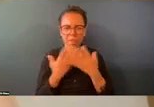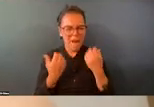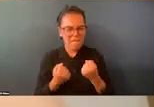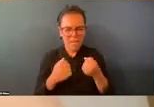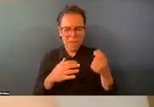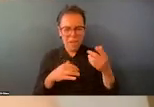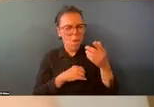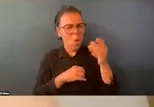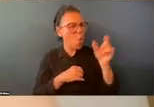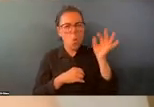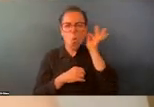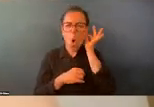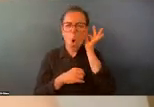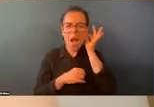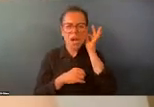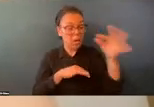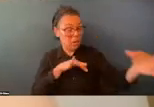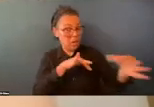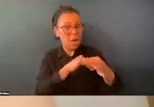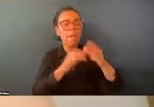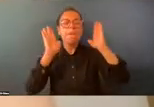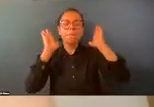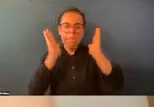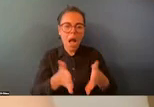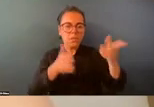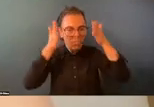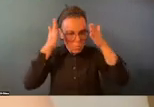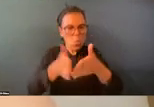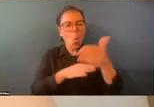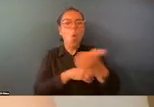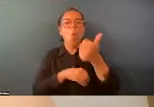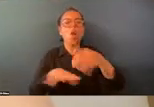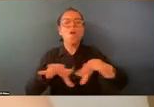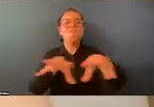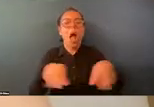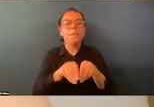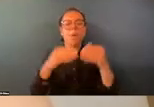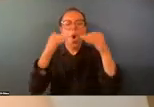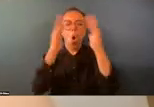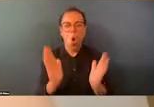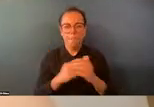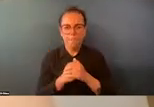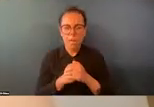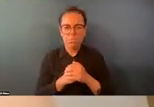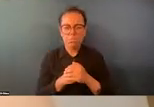as they get married, they have to take care of family, they have to take care of their children.